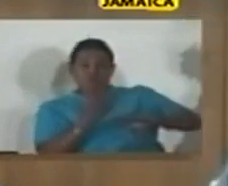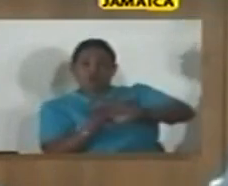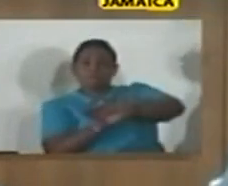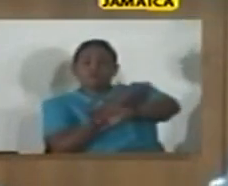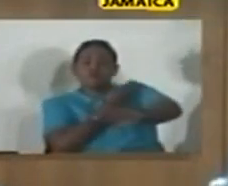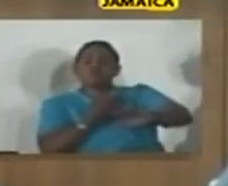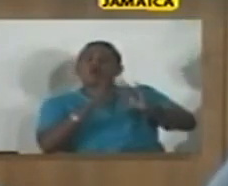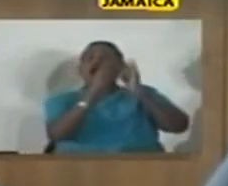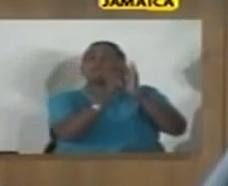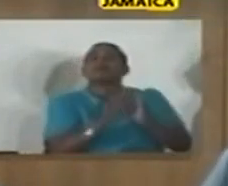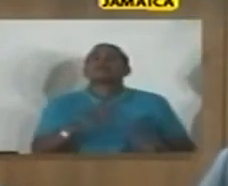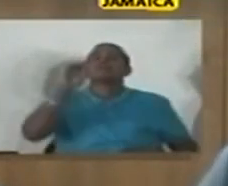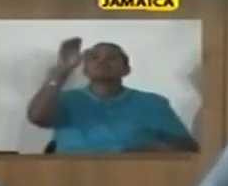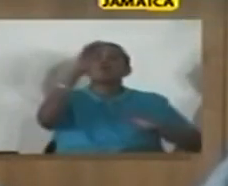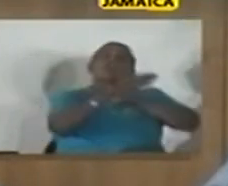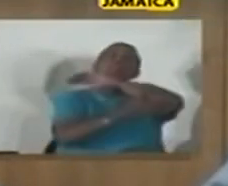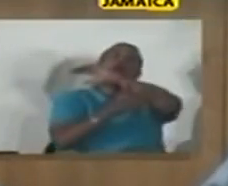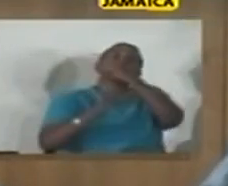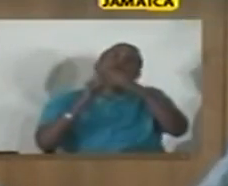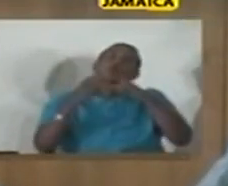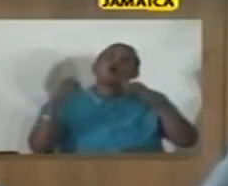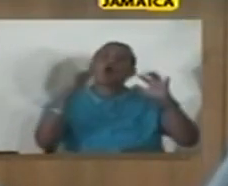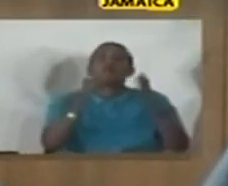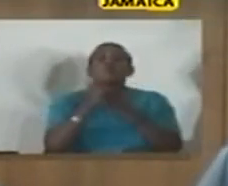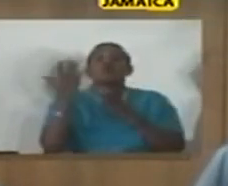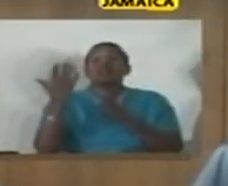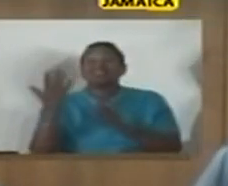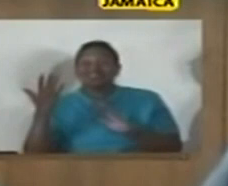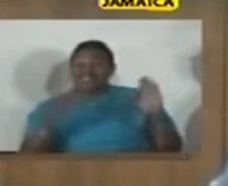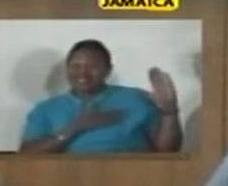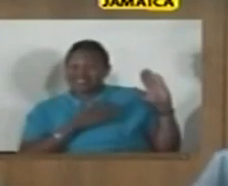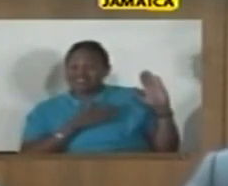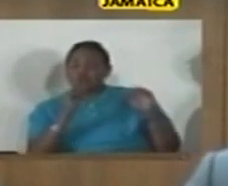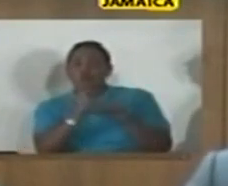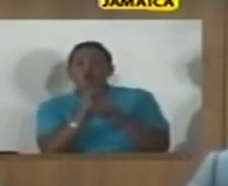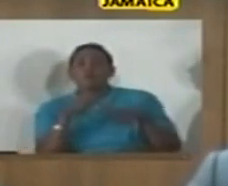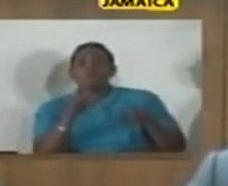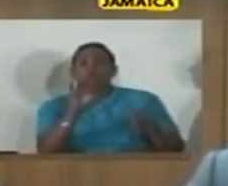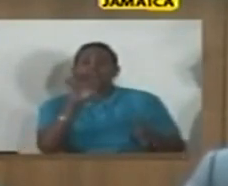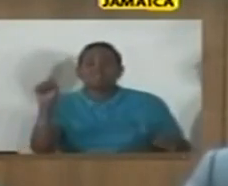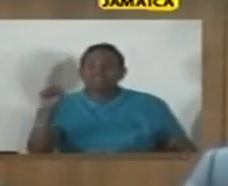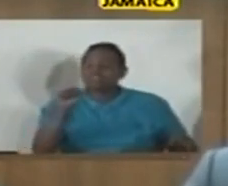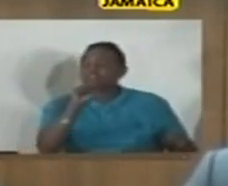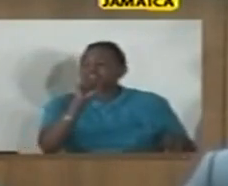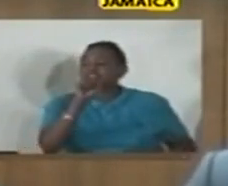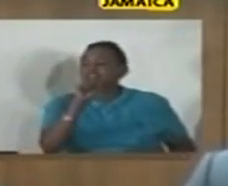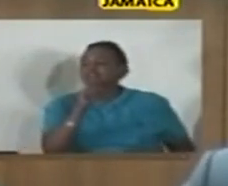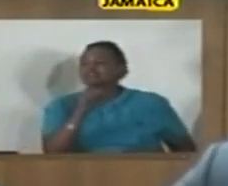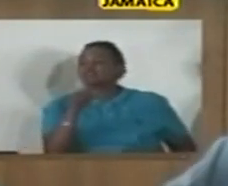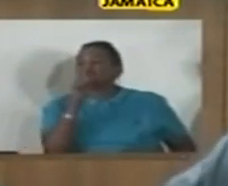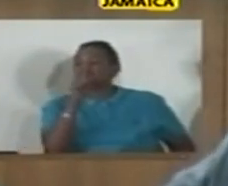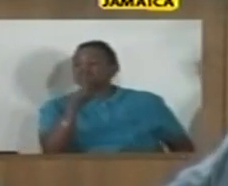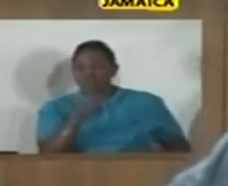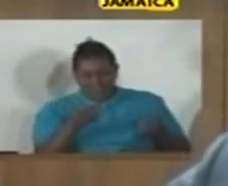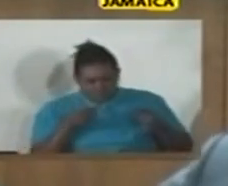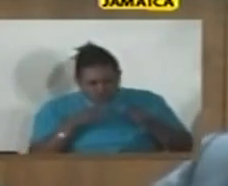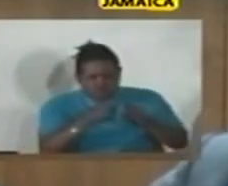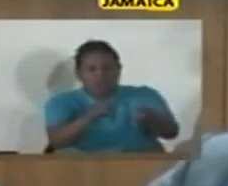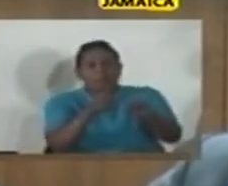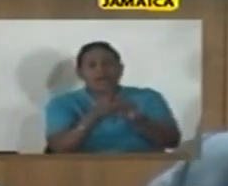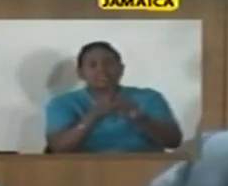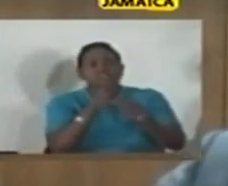the Foreign Nationals and Commonwealth Citizens Work Permit Fees Regulations 1973 to streamline